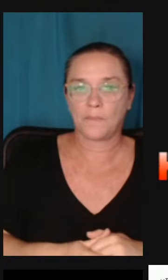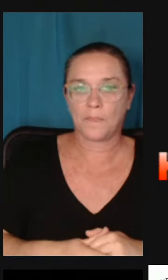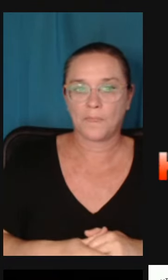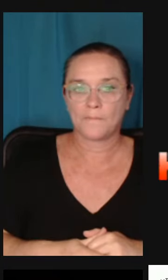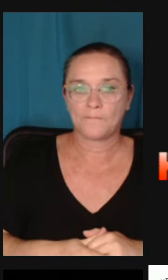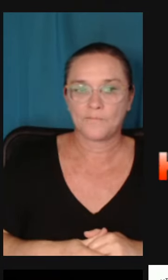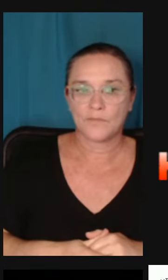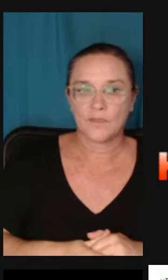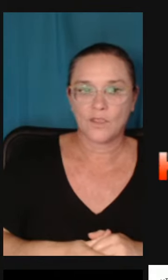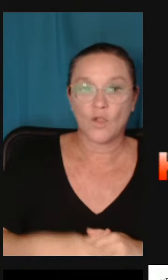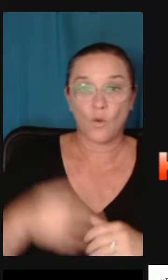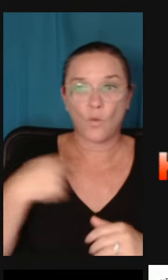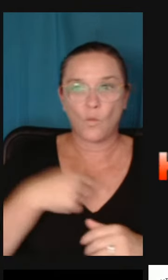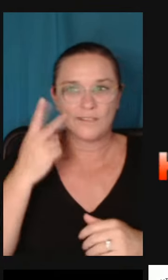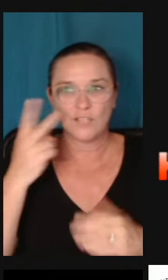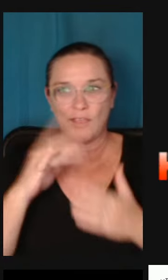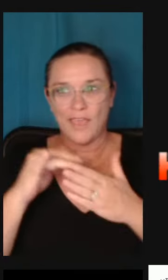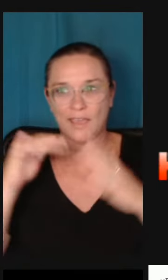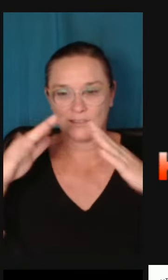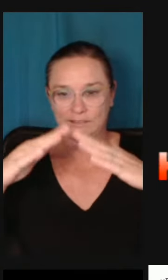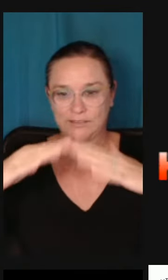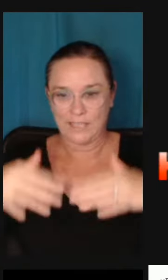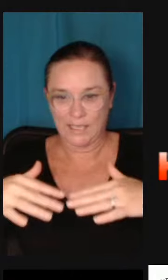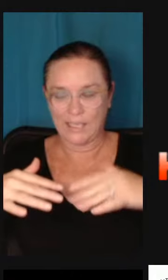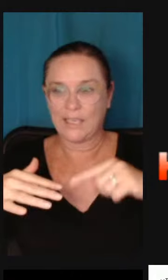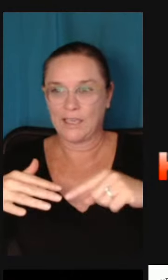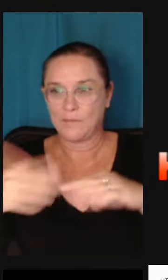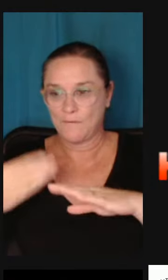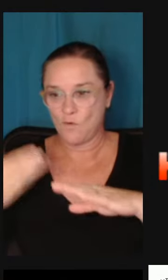pointing, where the time lapse caught that sinking earlier today.